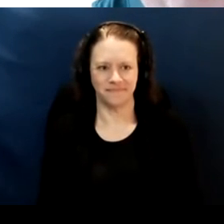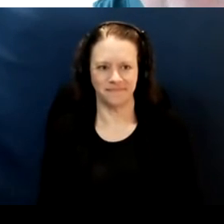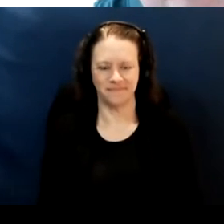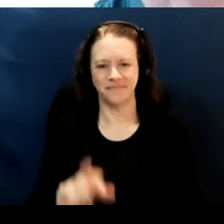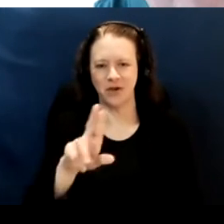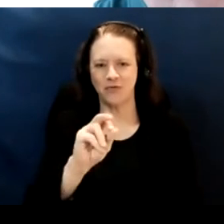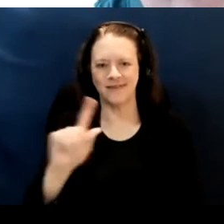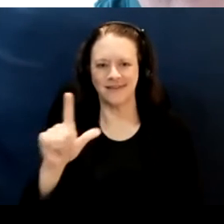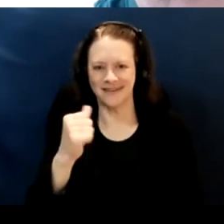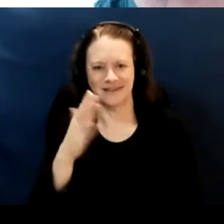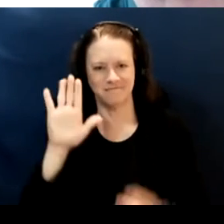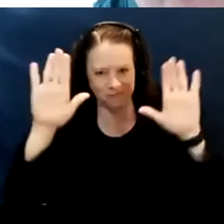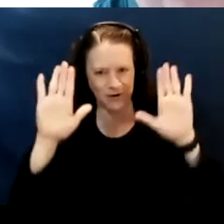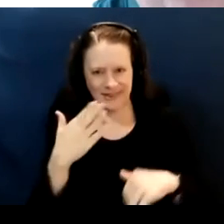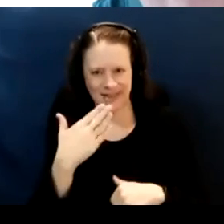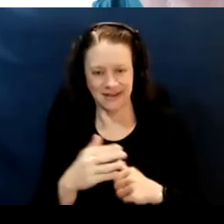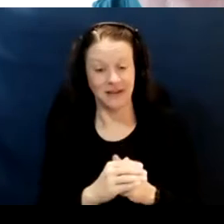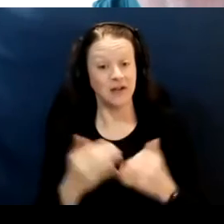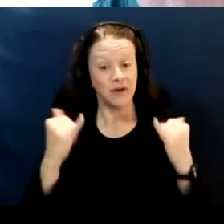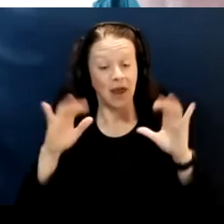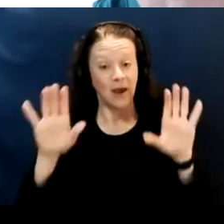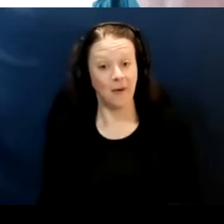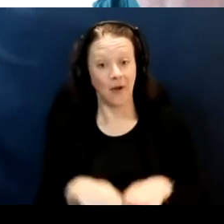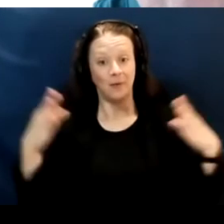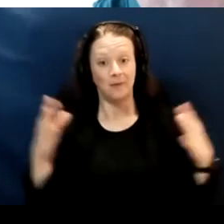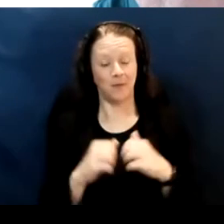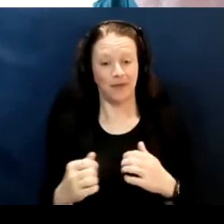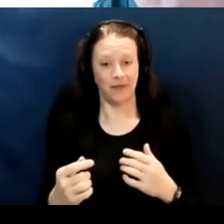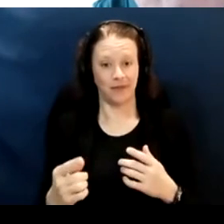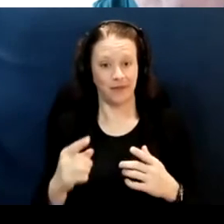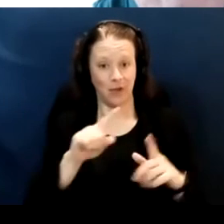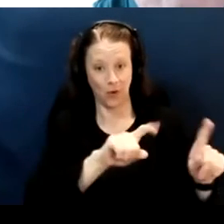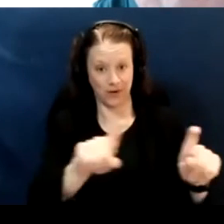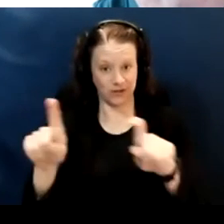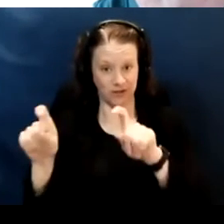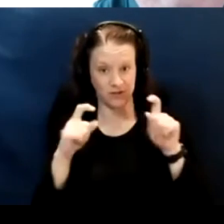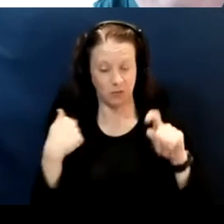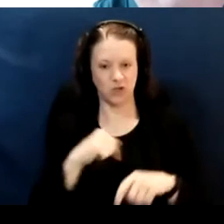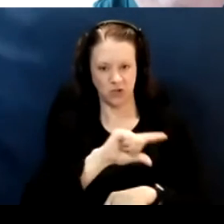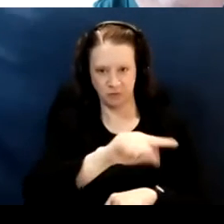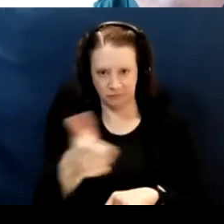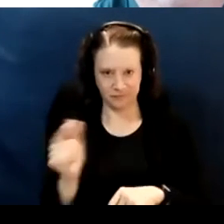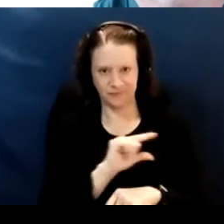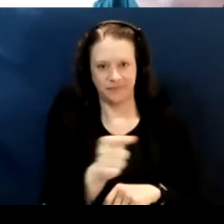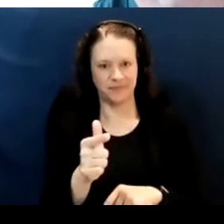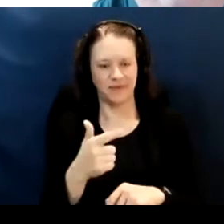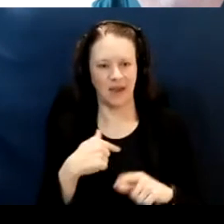Great, thanks. So now we'll open up with some questions, and we'll do these just in a round robin style. I'll